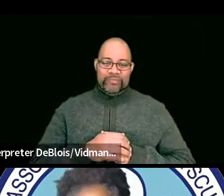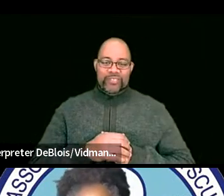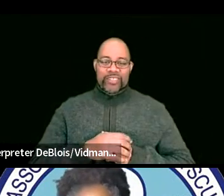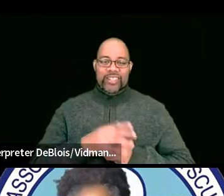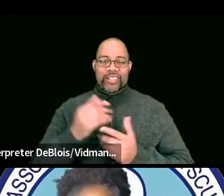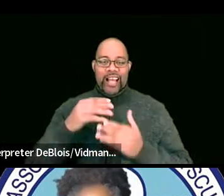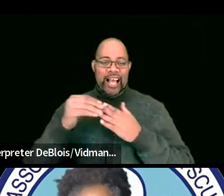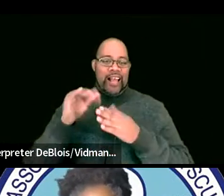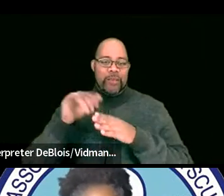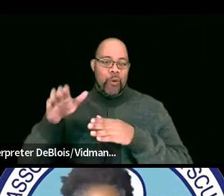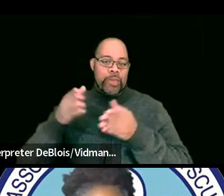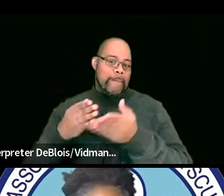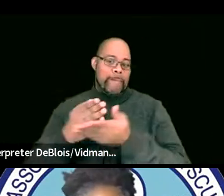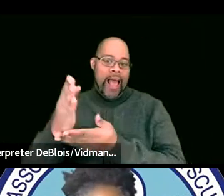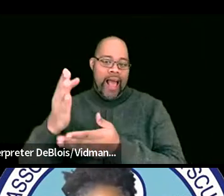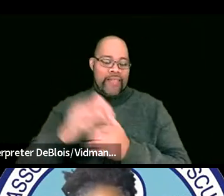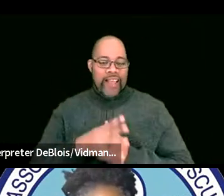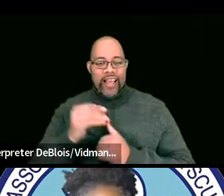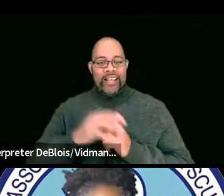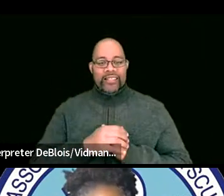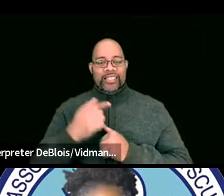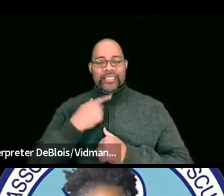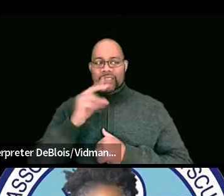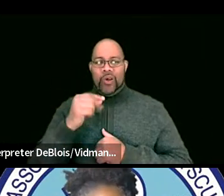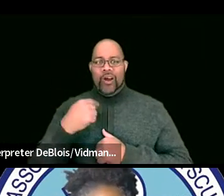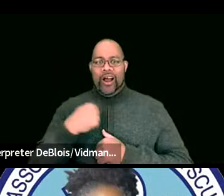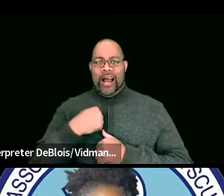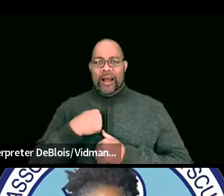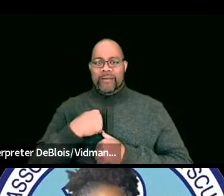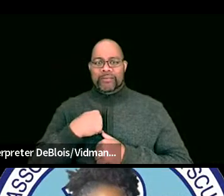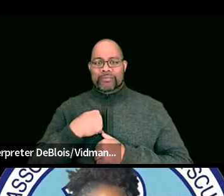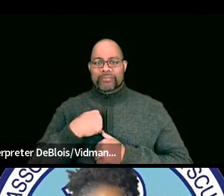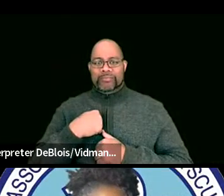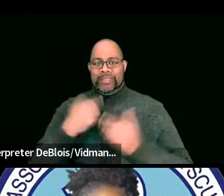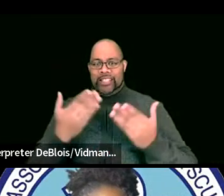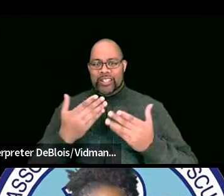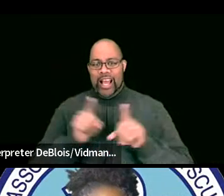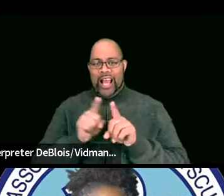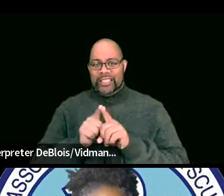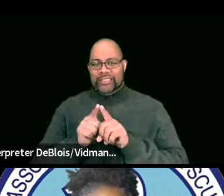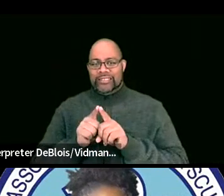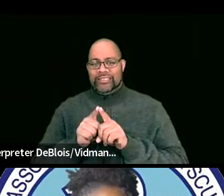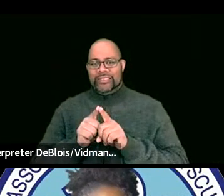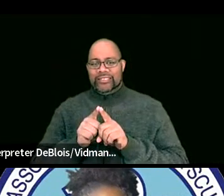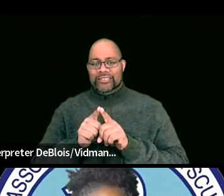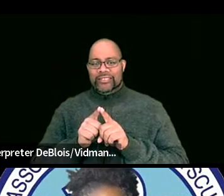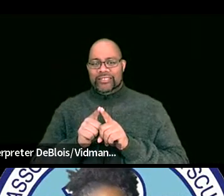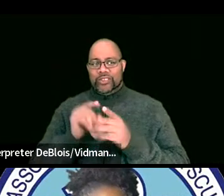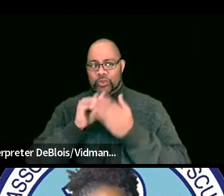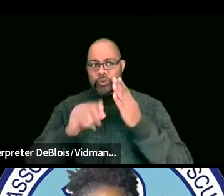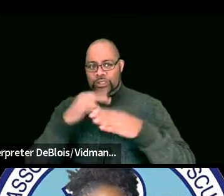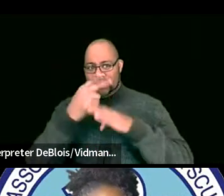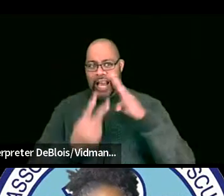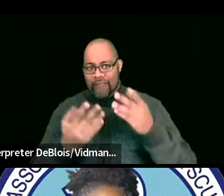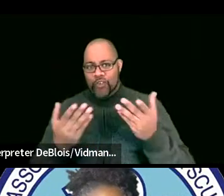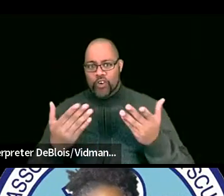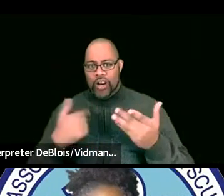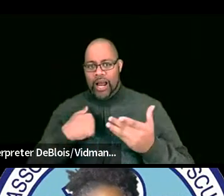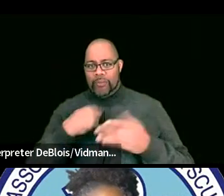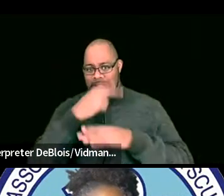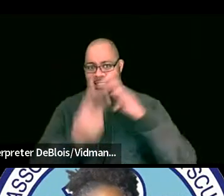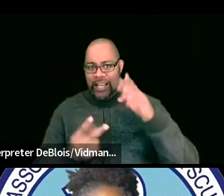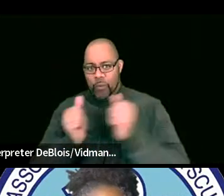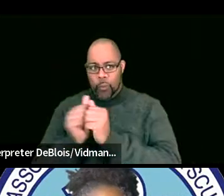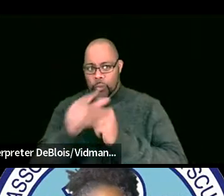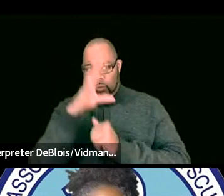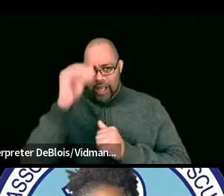guide them along their path. And I was like, no, I'm here as a fellow scuba diver. Like I'm diving along